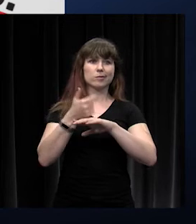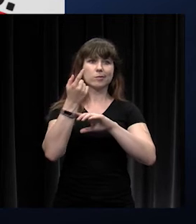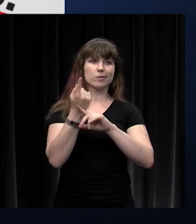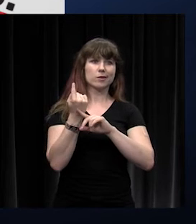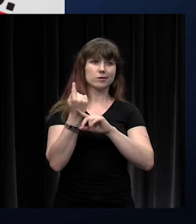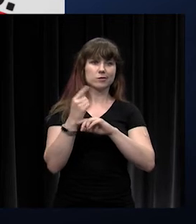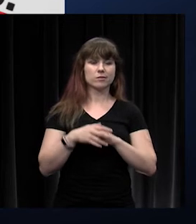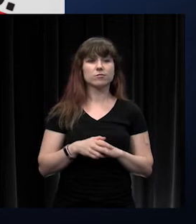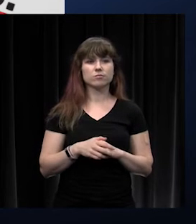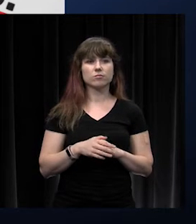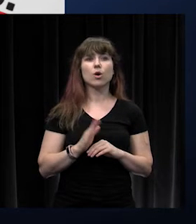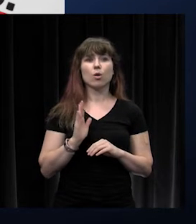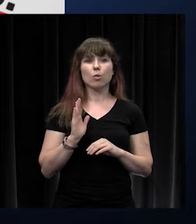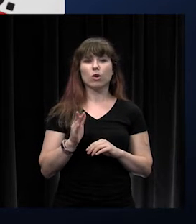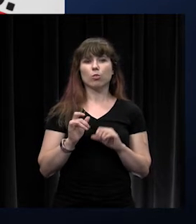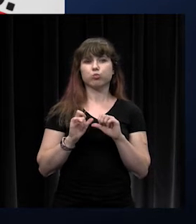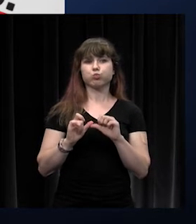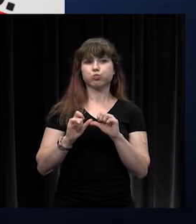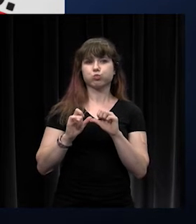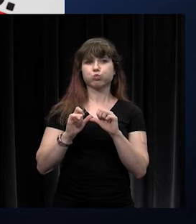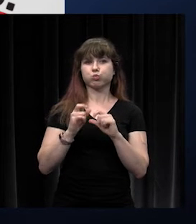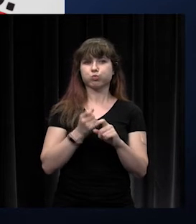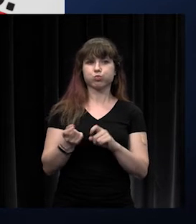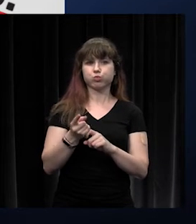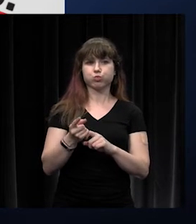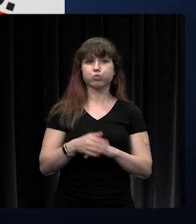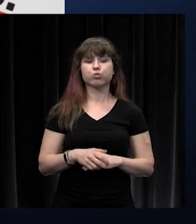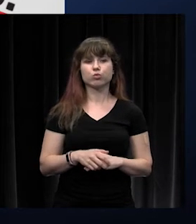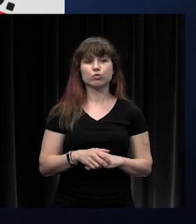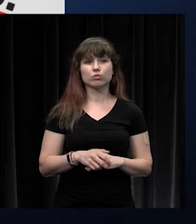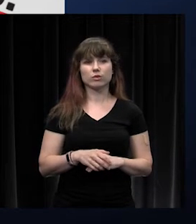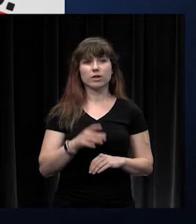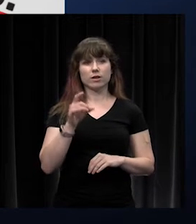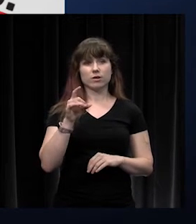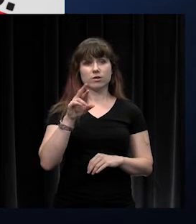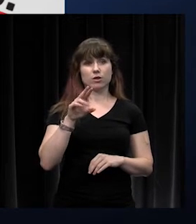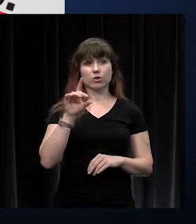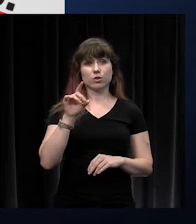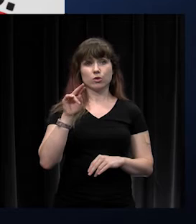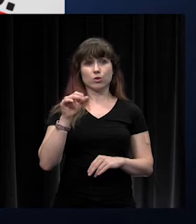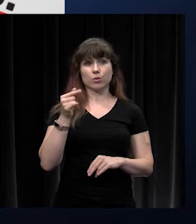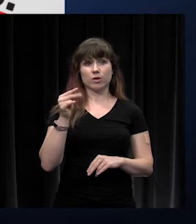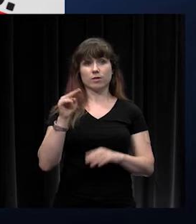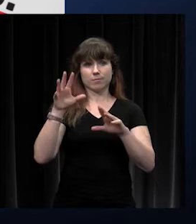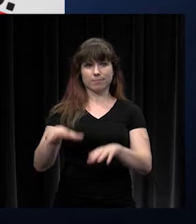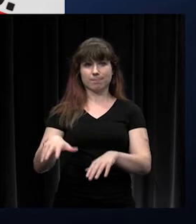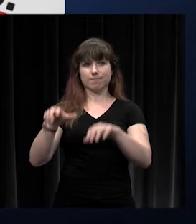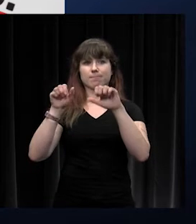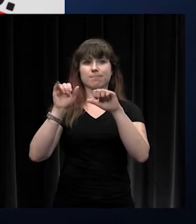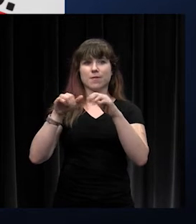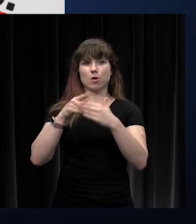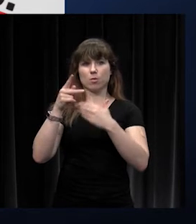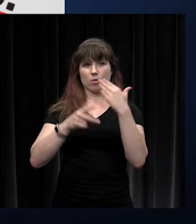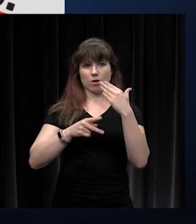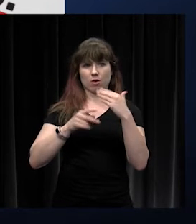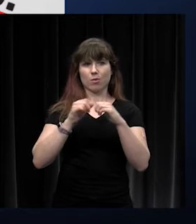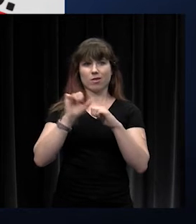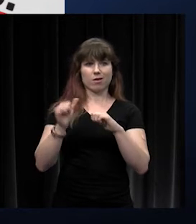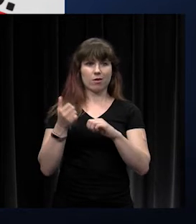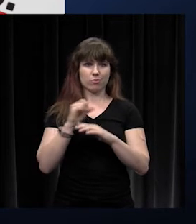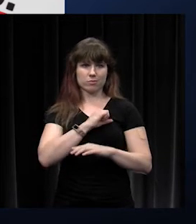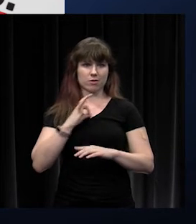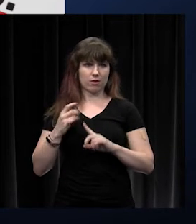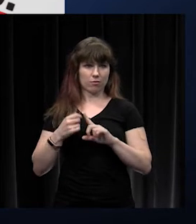we'll can carry that out as well this year. And Dr. Dugan is taking the lead on that with other staff members from Human